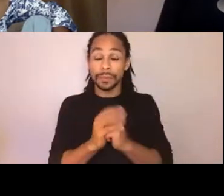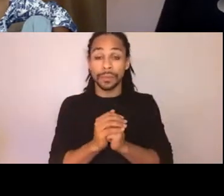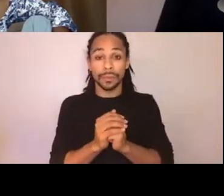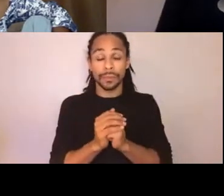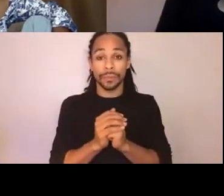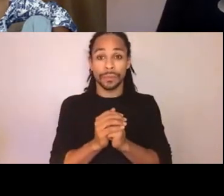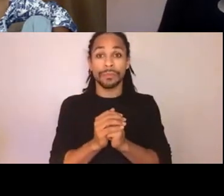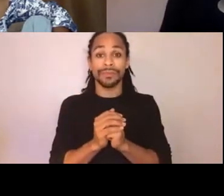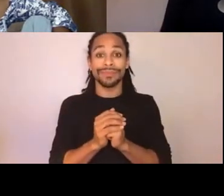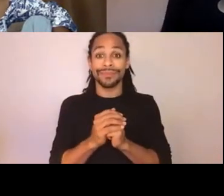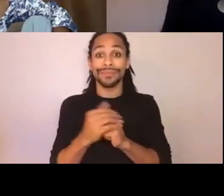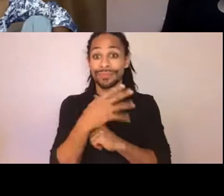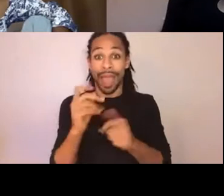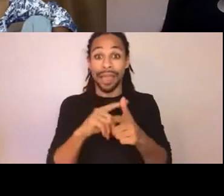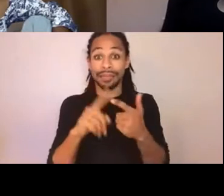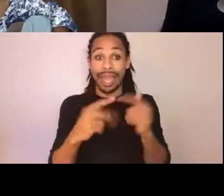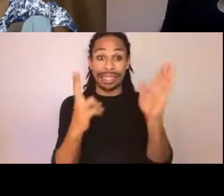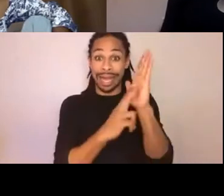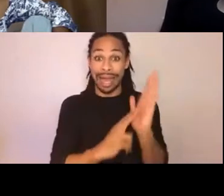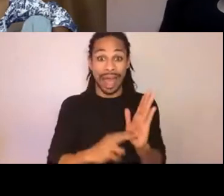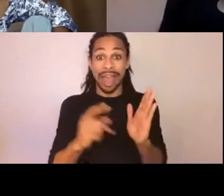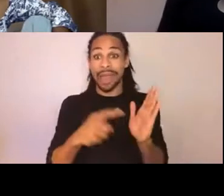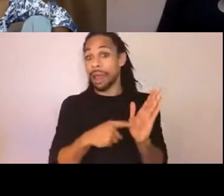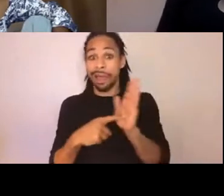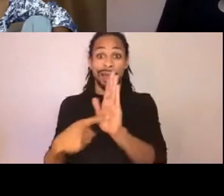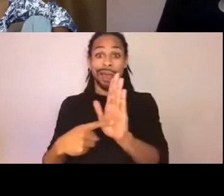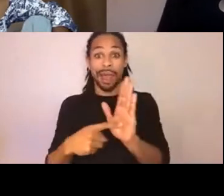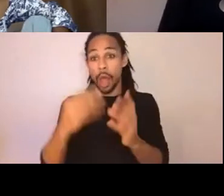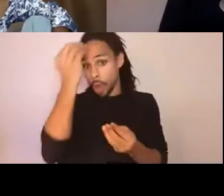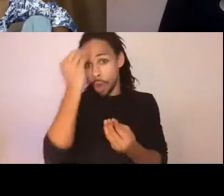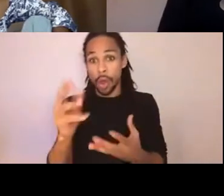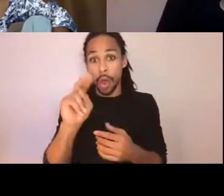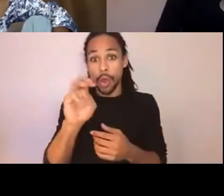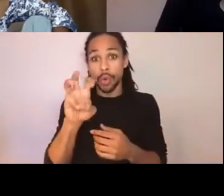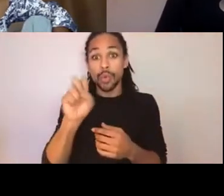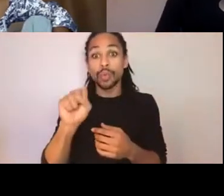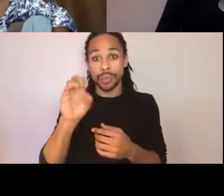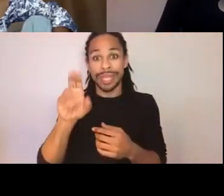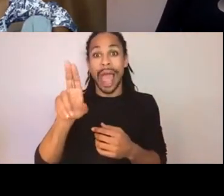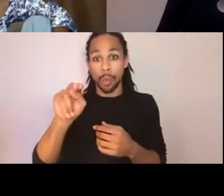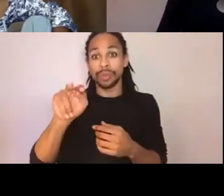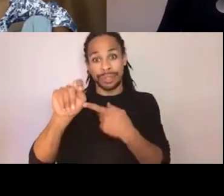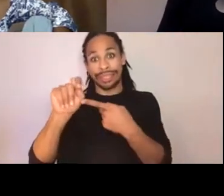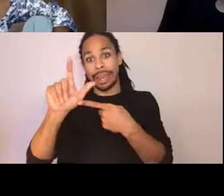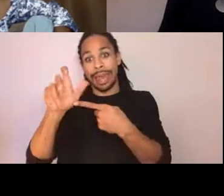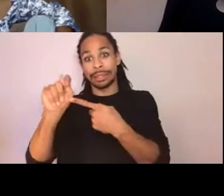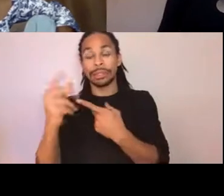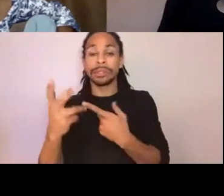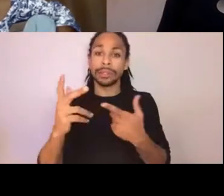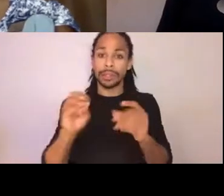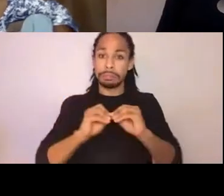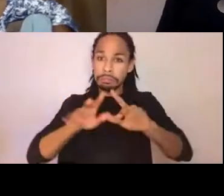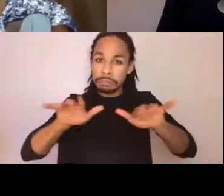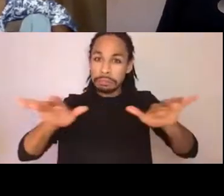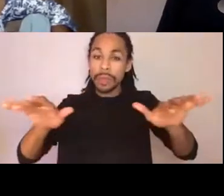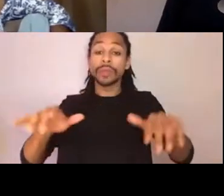all these news outlets and but what do we do with that, you know? And honestly, it has been really